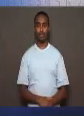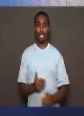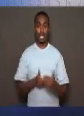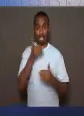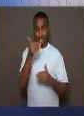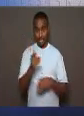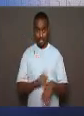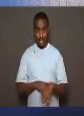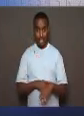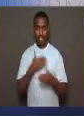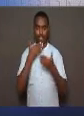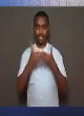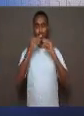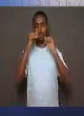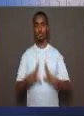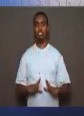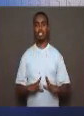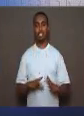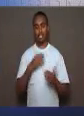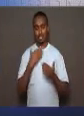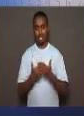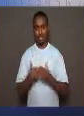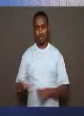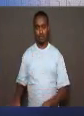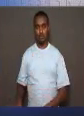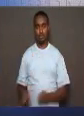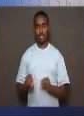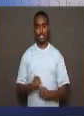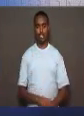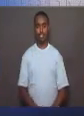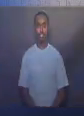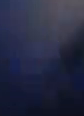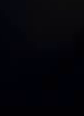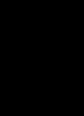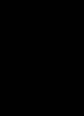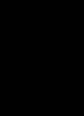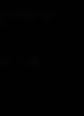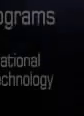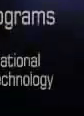Until then, thank you, teacher. Thank you, students.